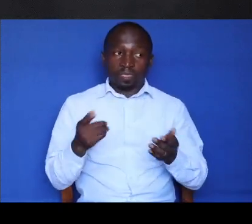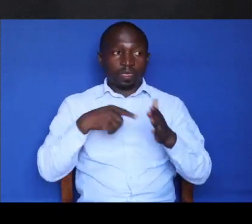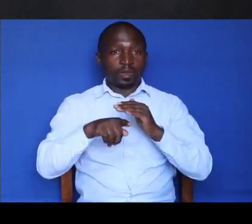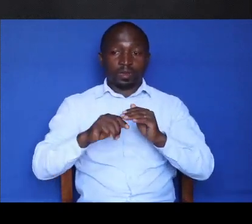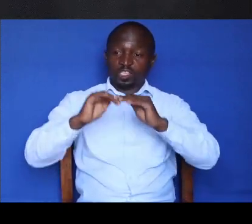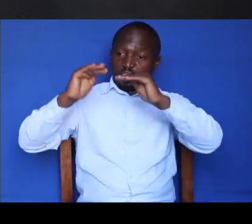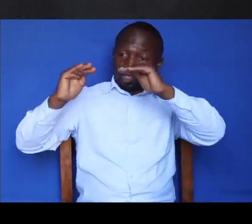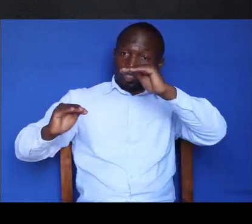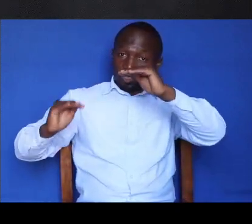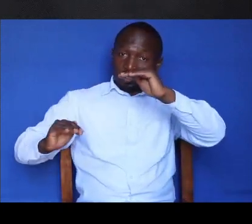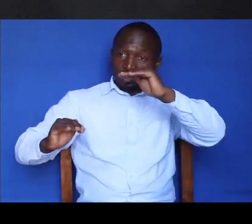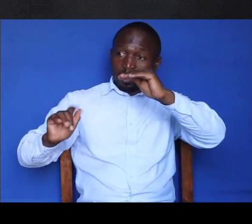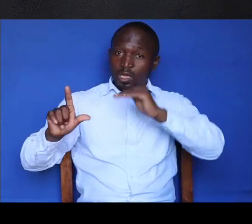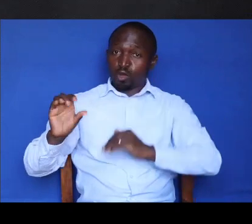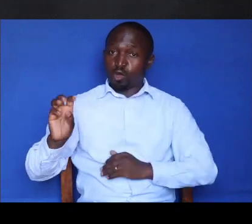lower course,